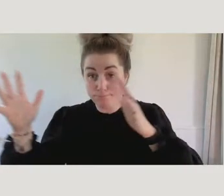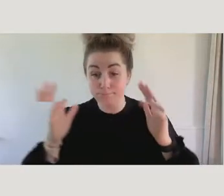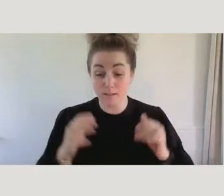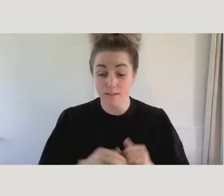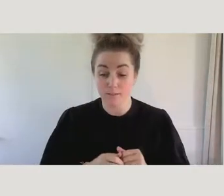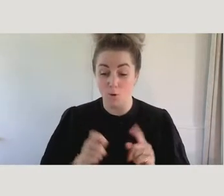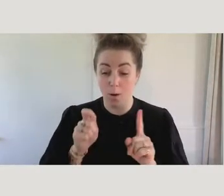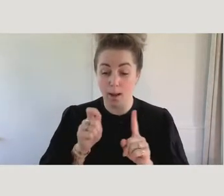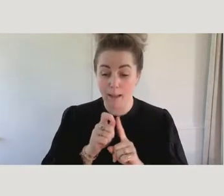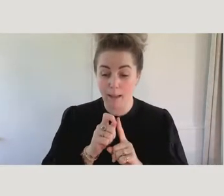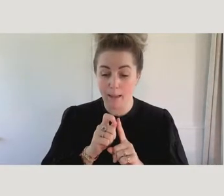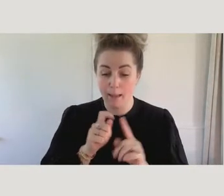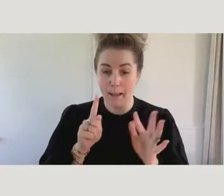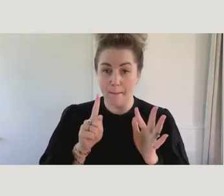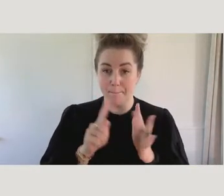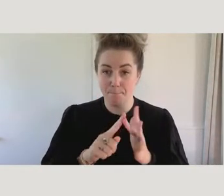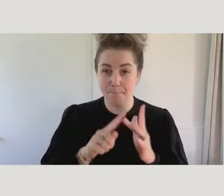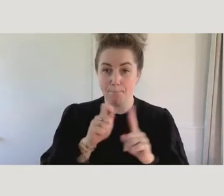Lo-Fi saw